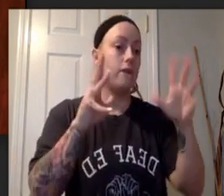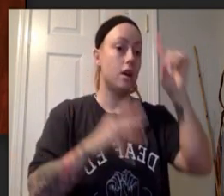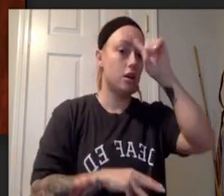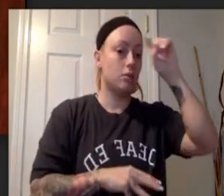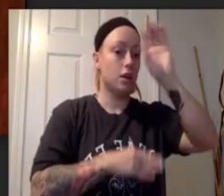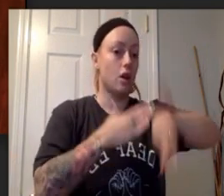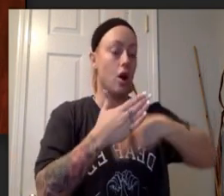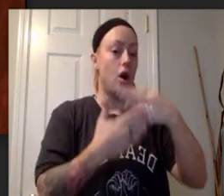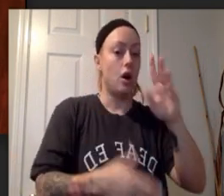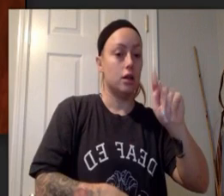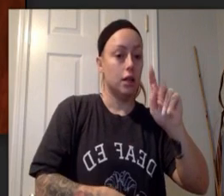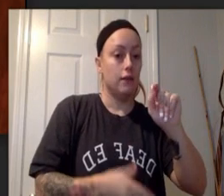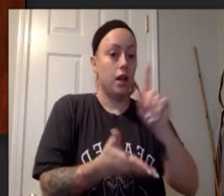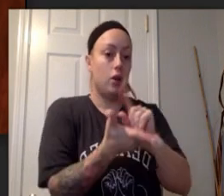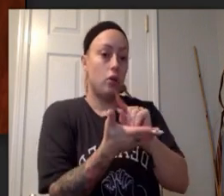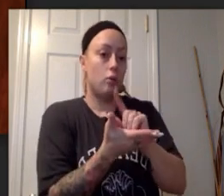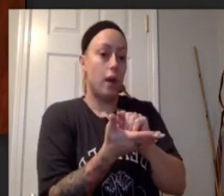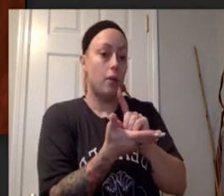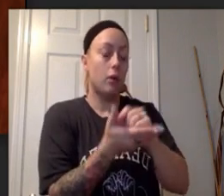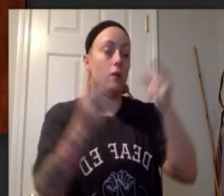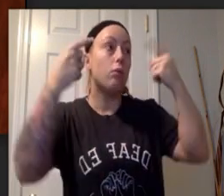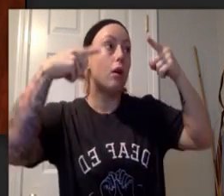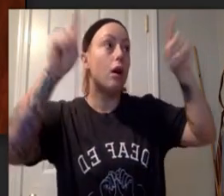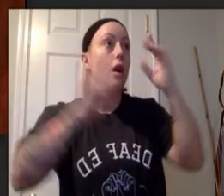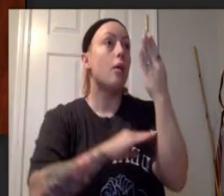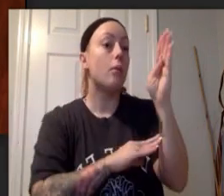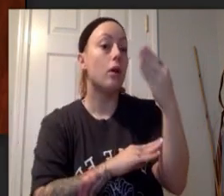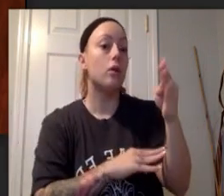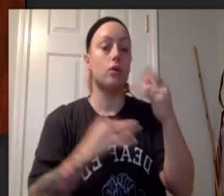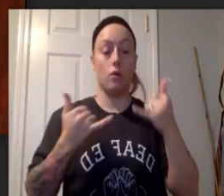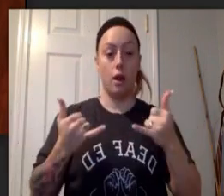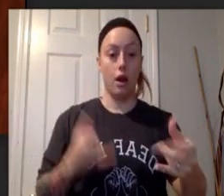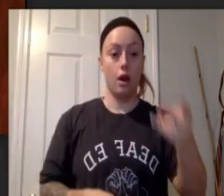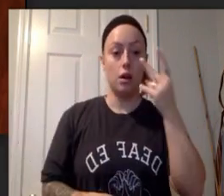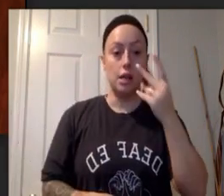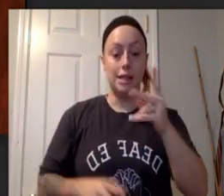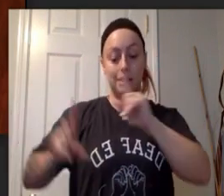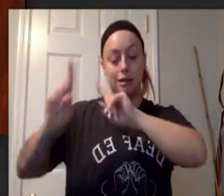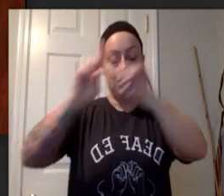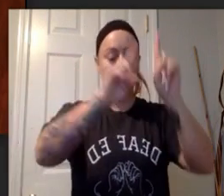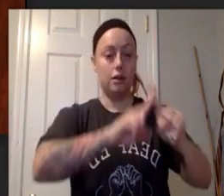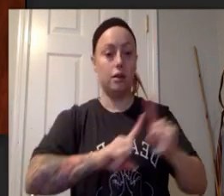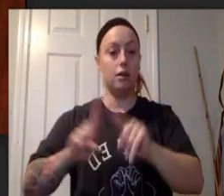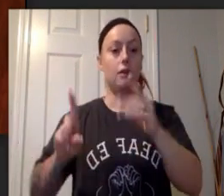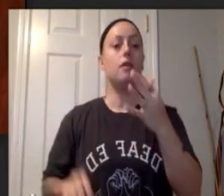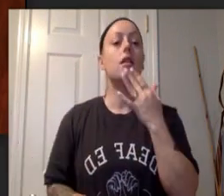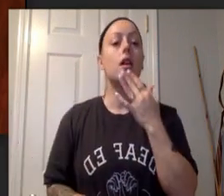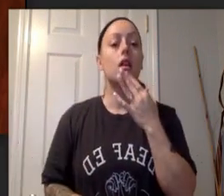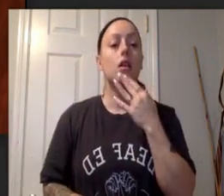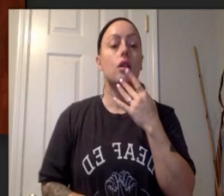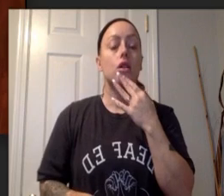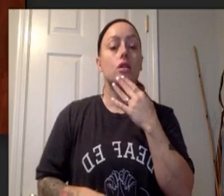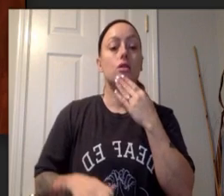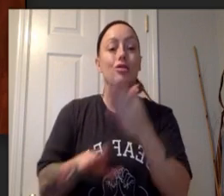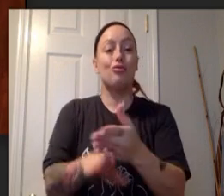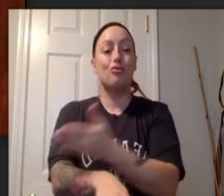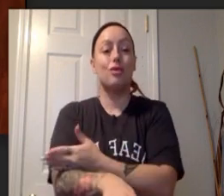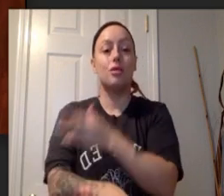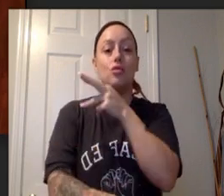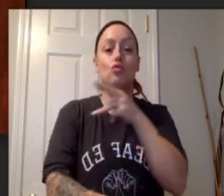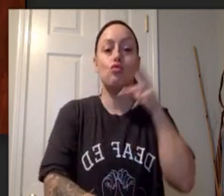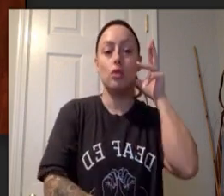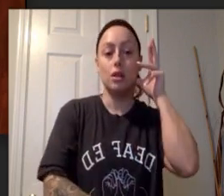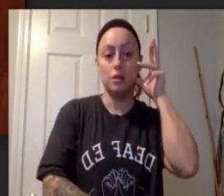newspaper for like over 2 years. So now we're seeing different colors, and this just increases the risk for people to be